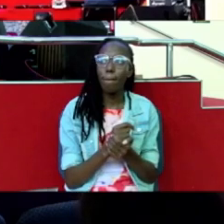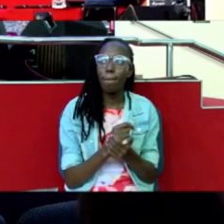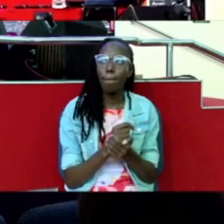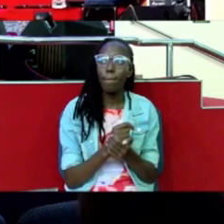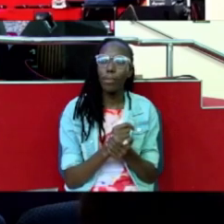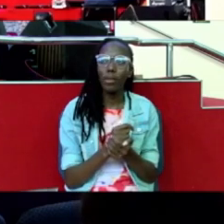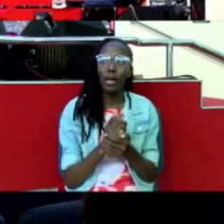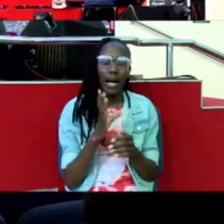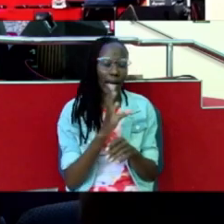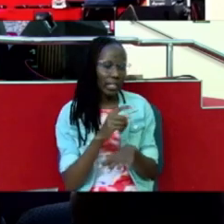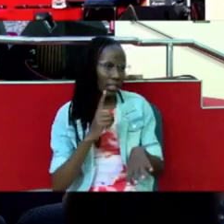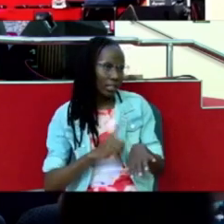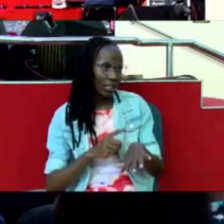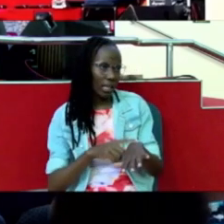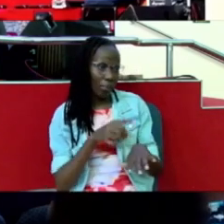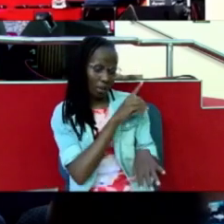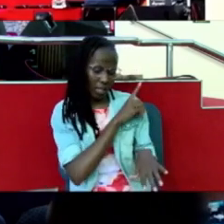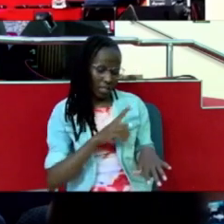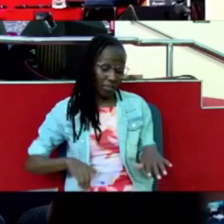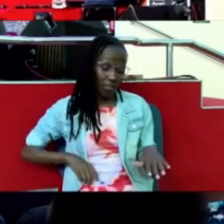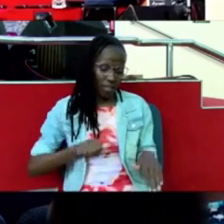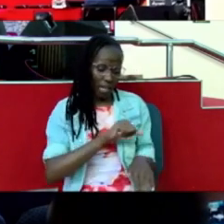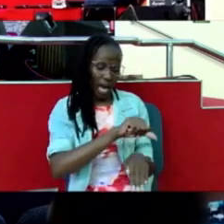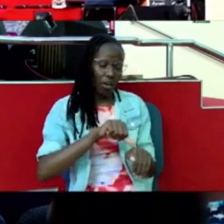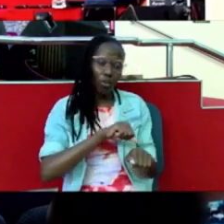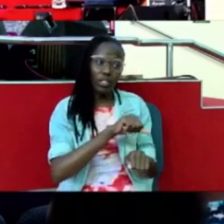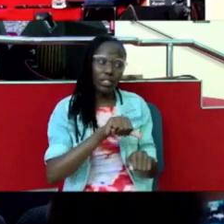And once David was anointed,